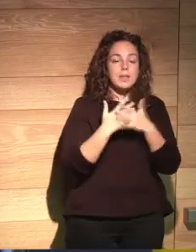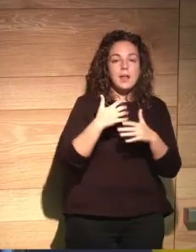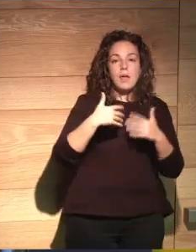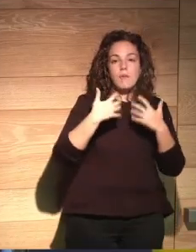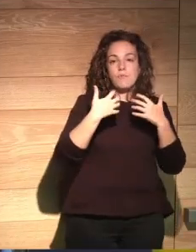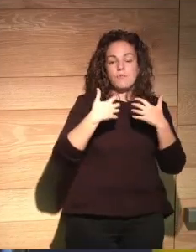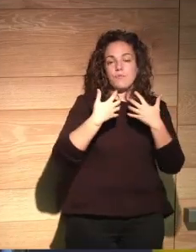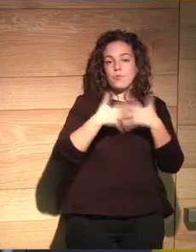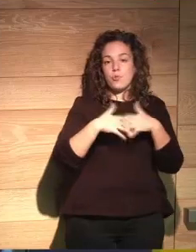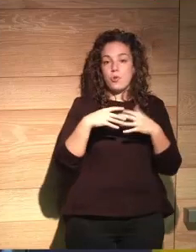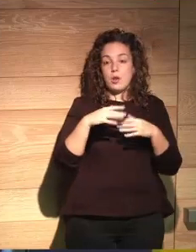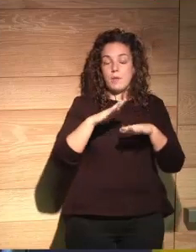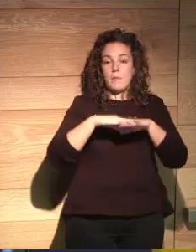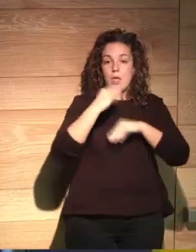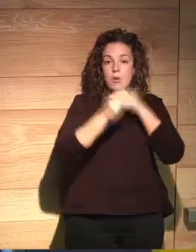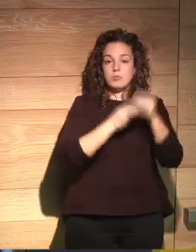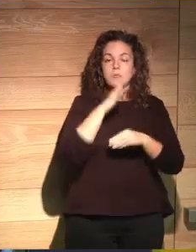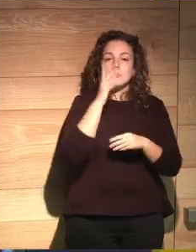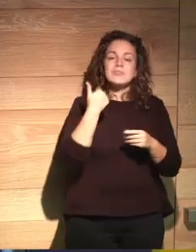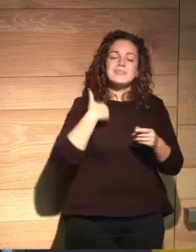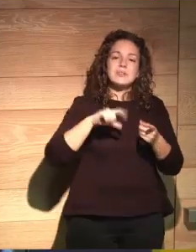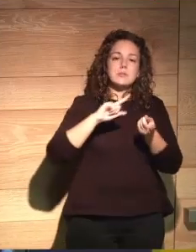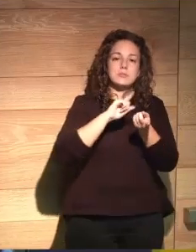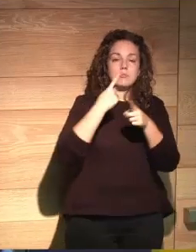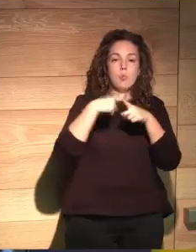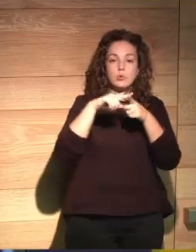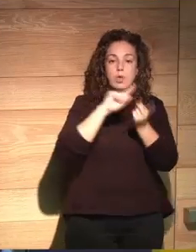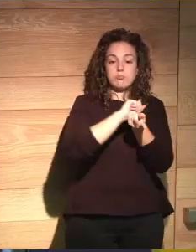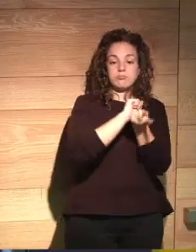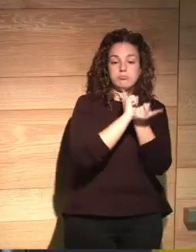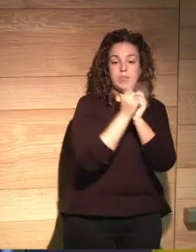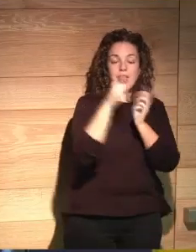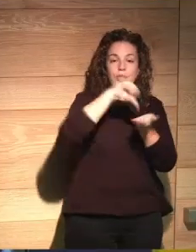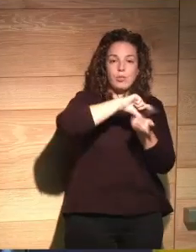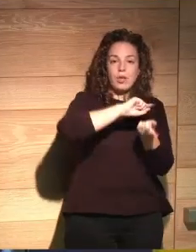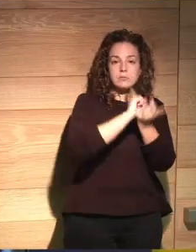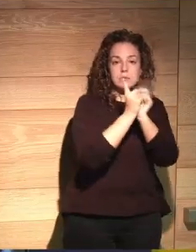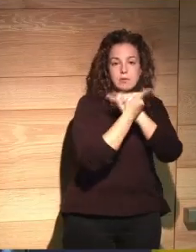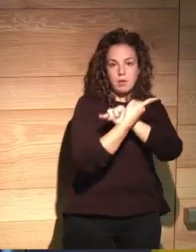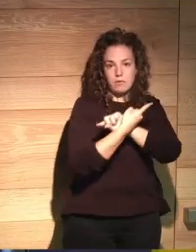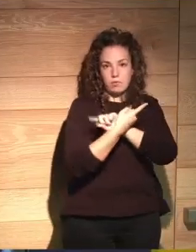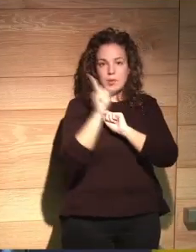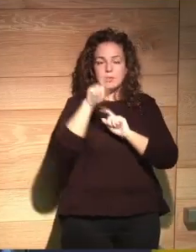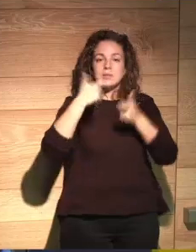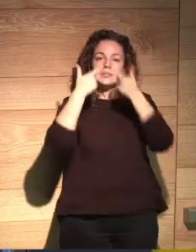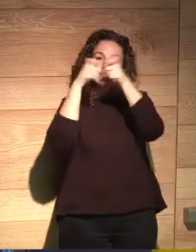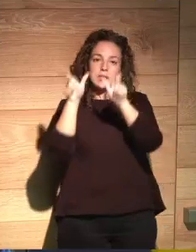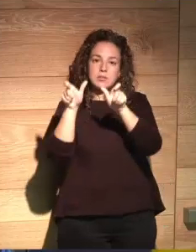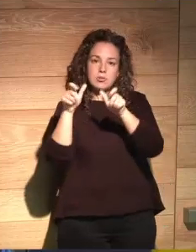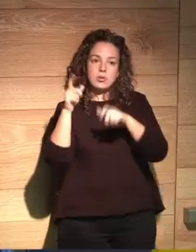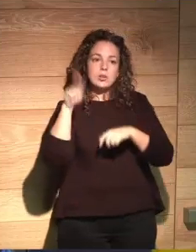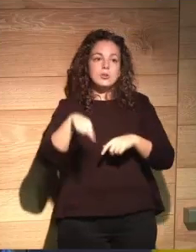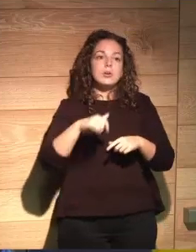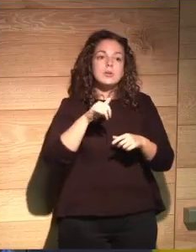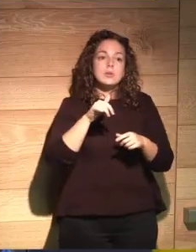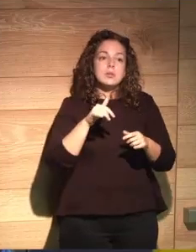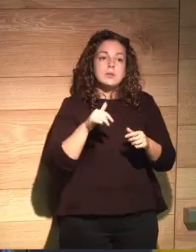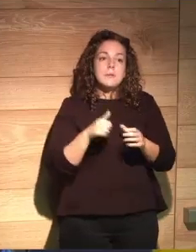kind of mixture of utility functions that are transforming everything, not only the cities but different